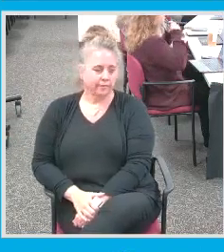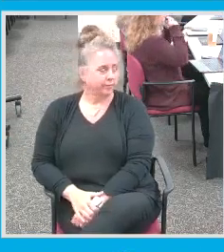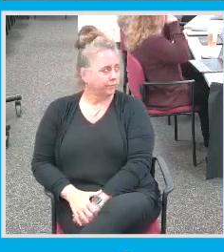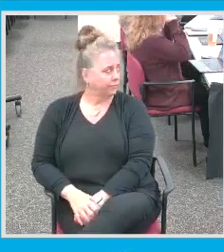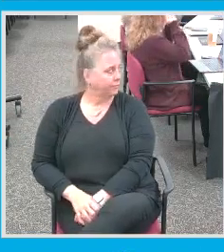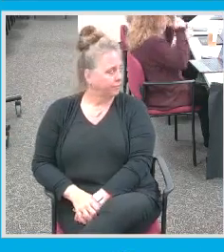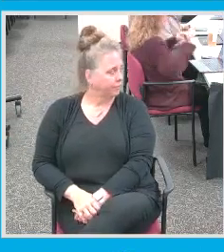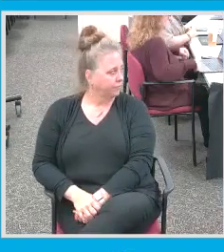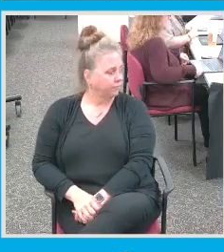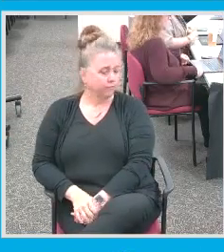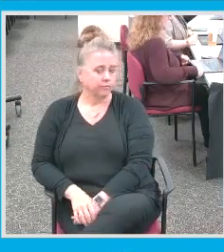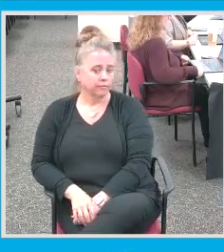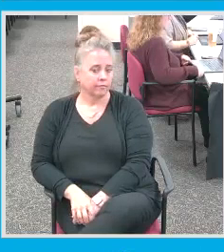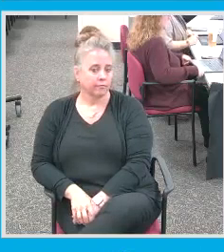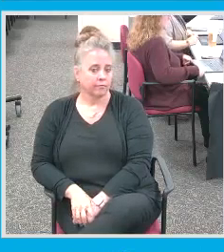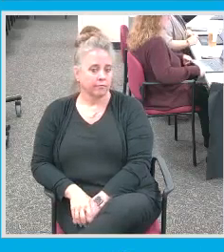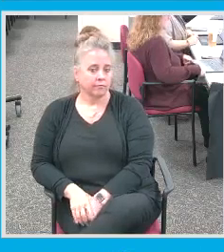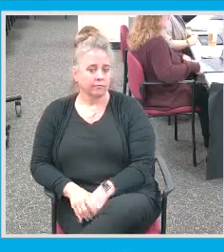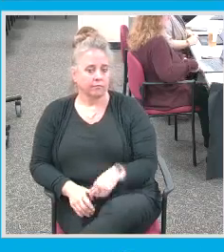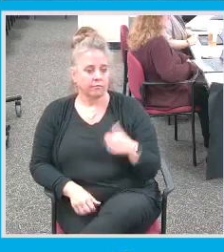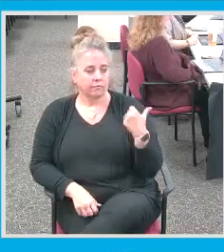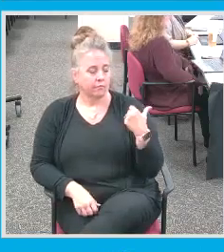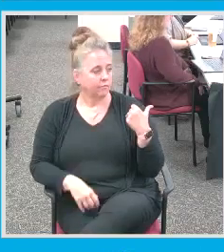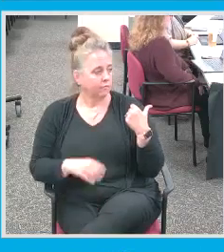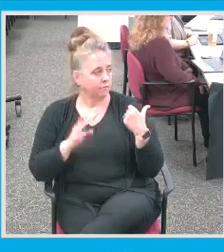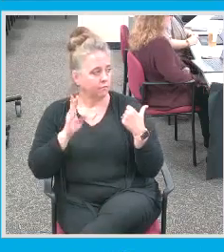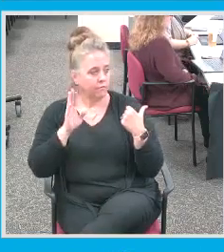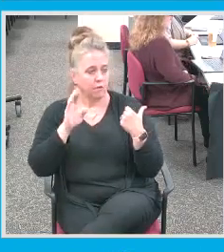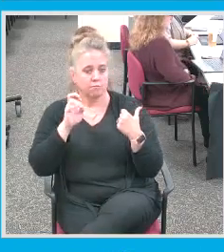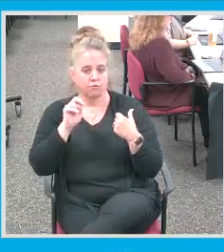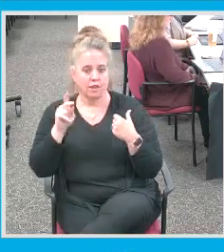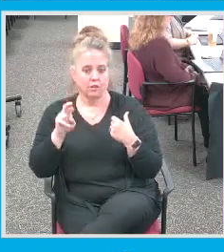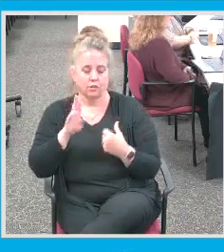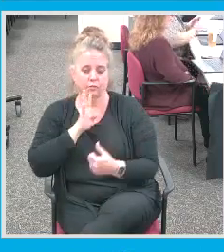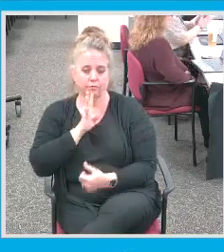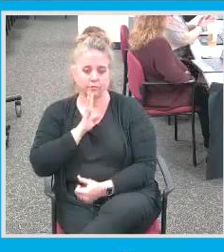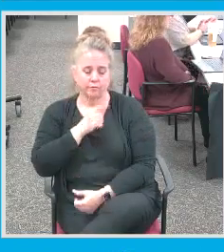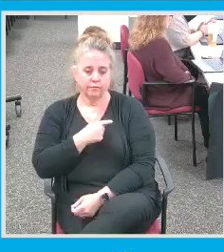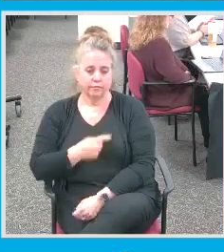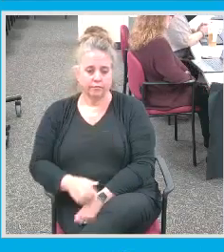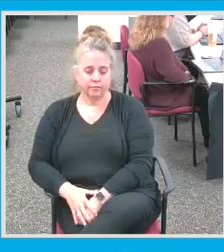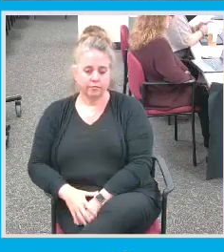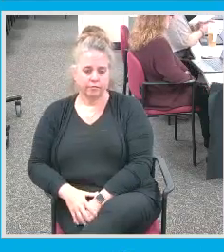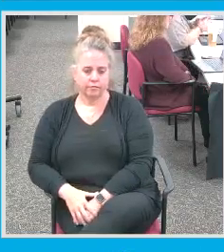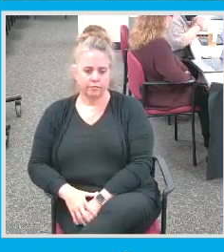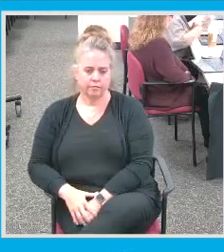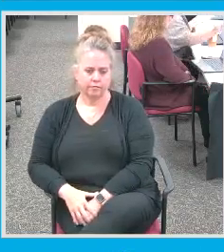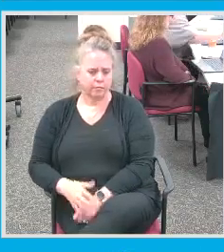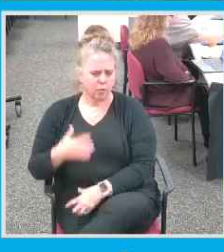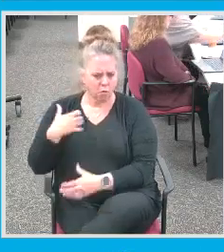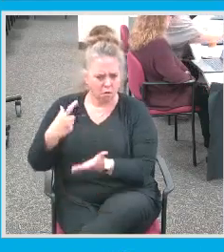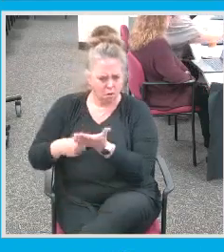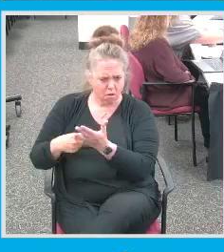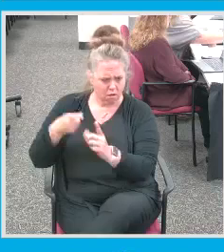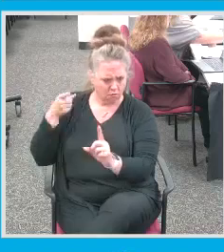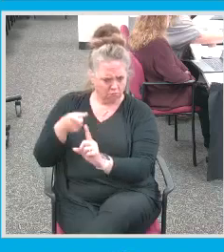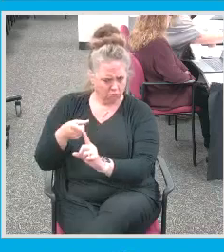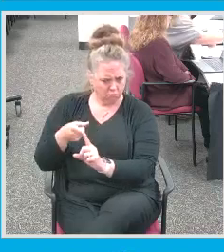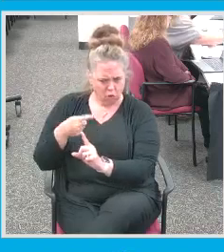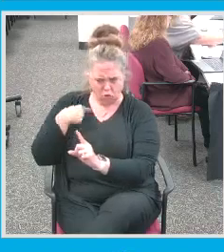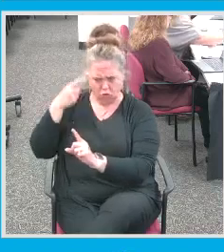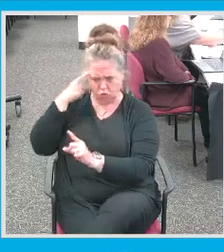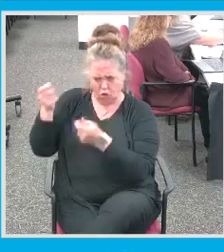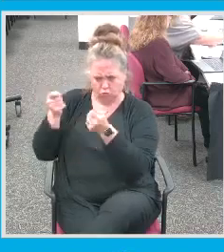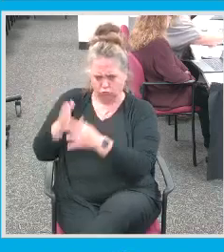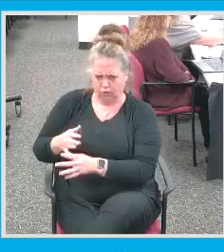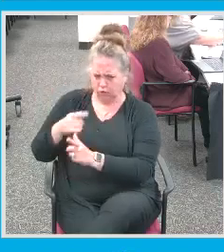And Commissioner Bremer. I just wanted to clarify too, I heard our director talk about the travel clinic,